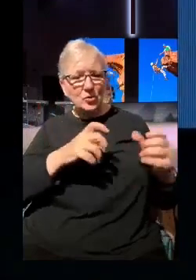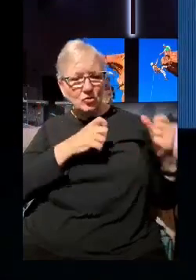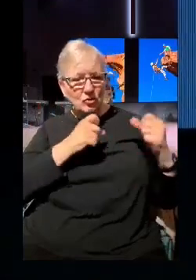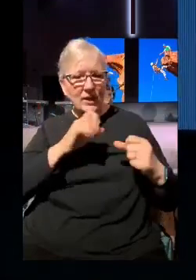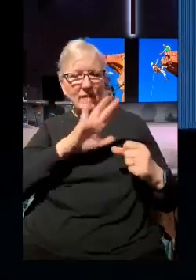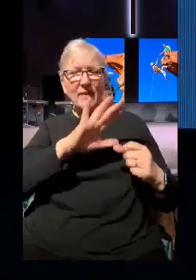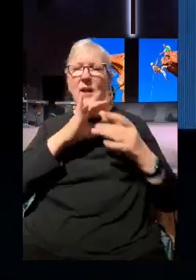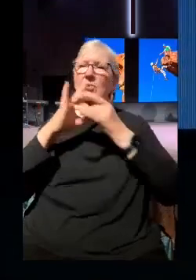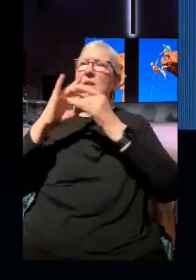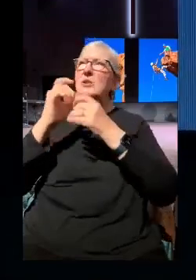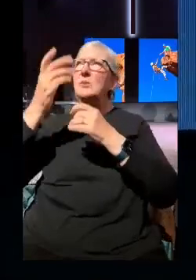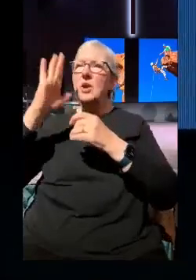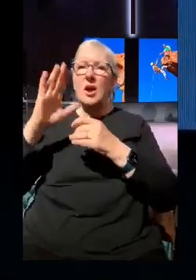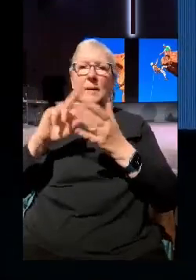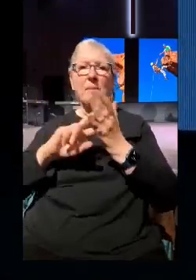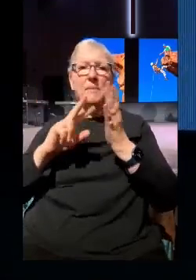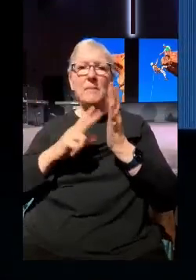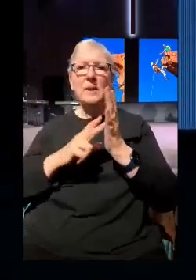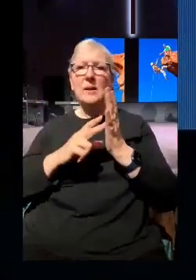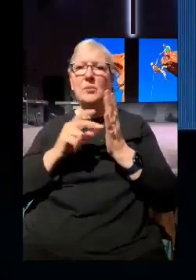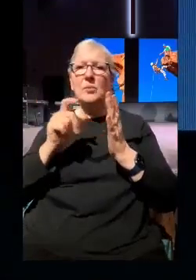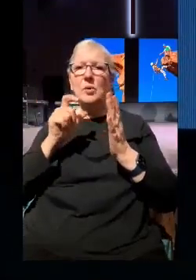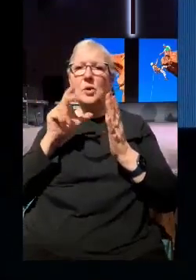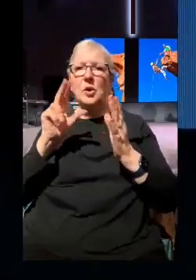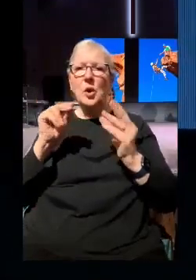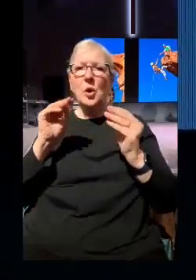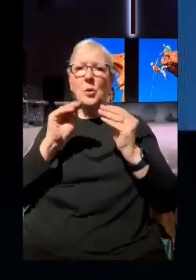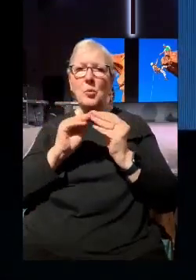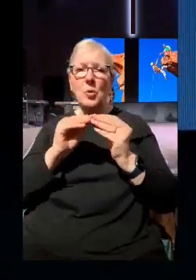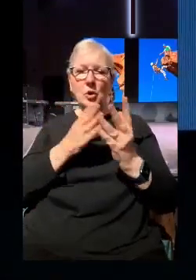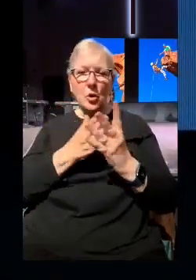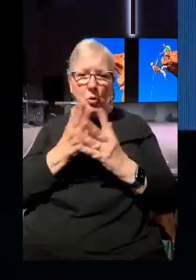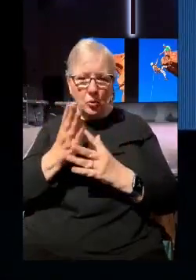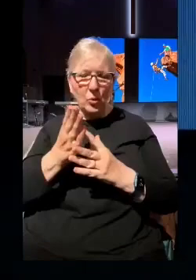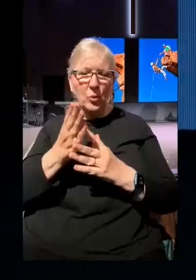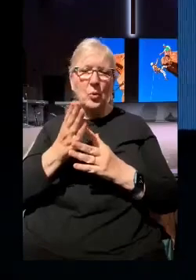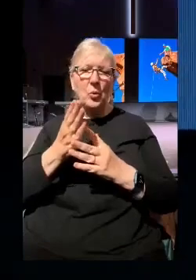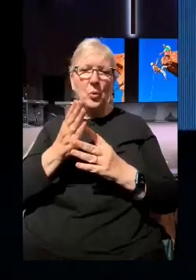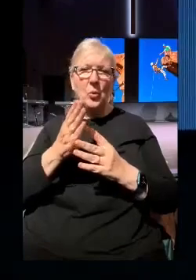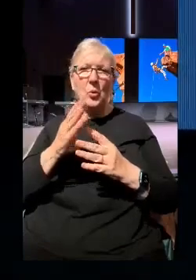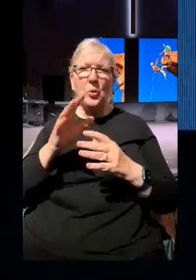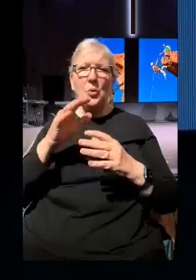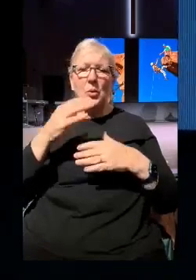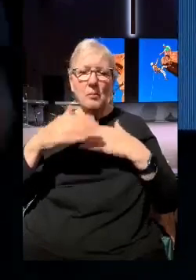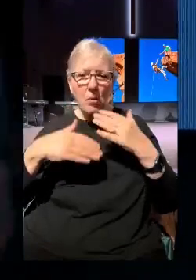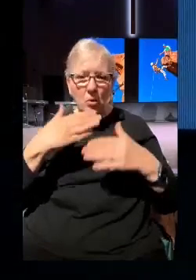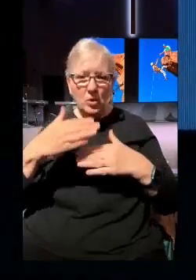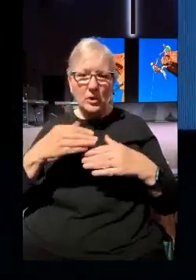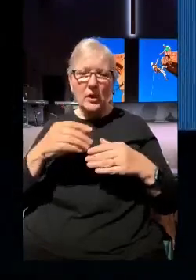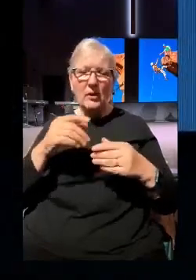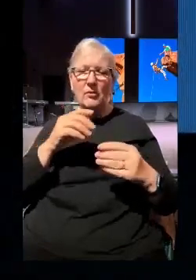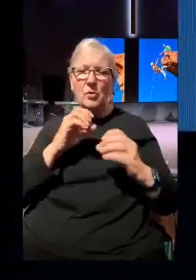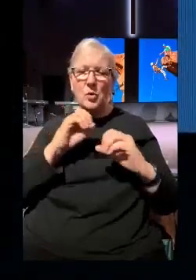longer going through the motions of a pointless religion. We have established a faith